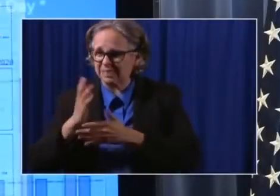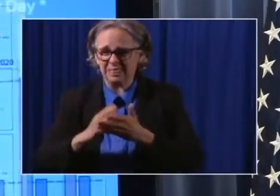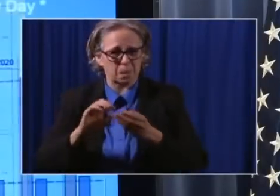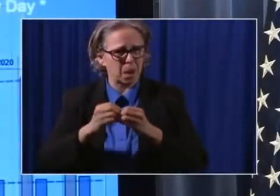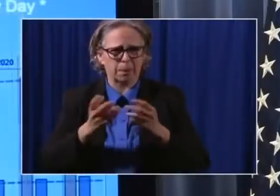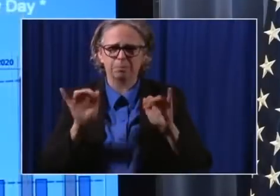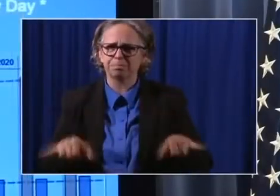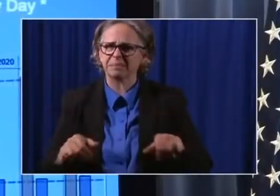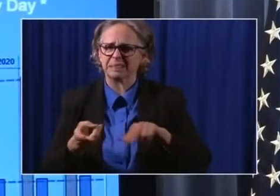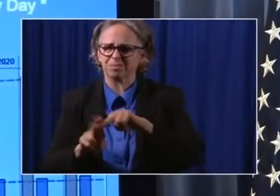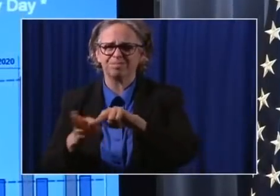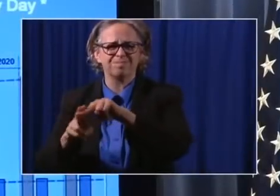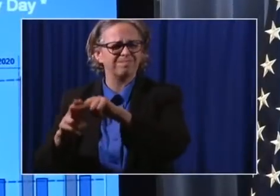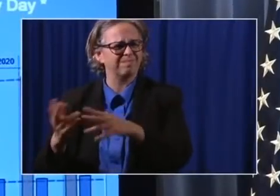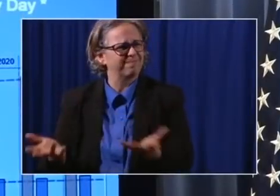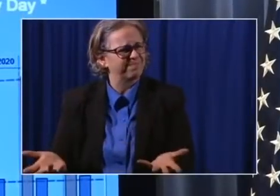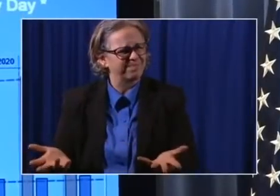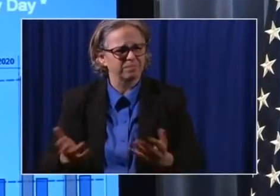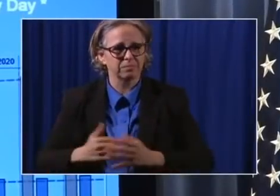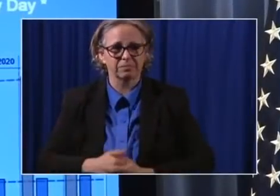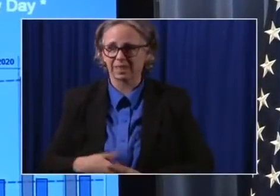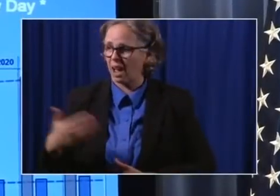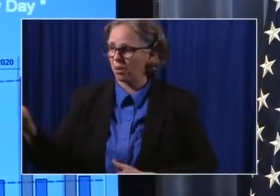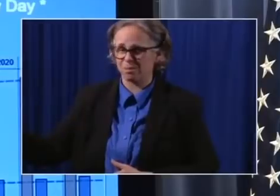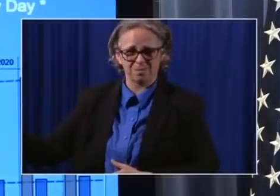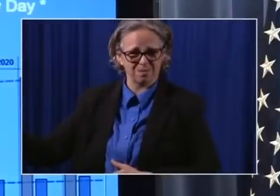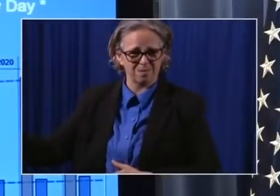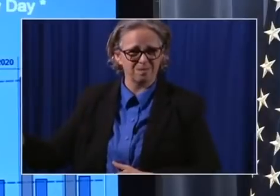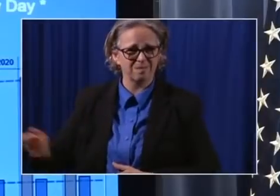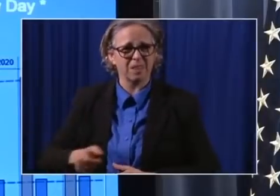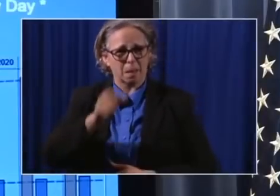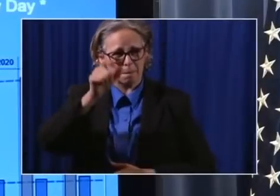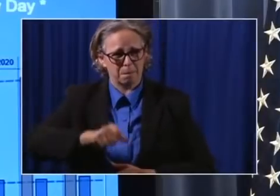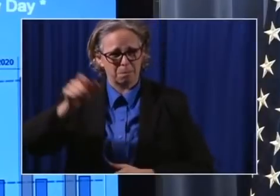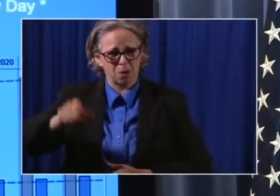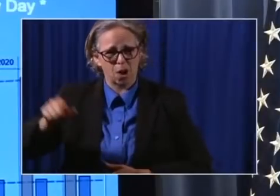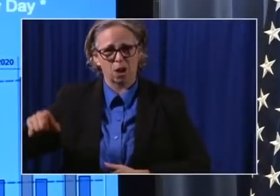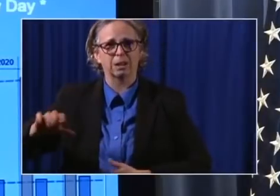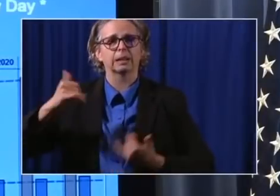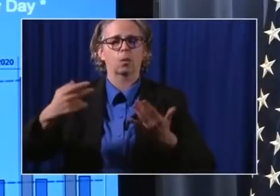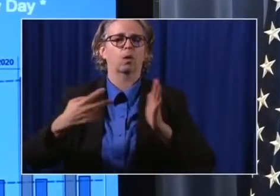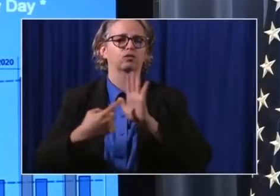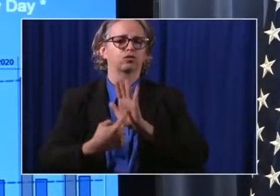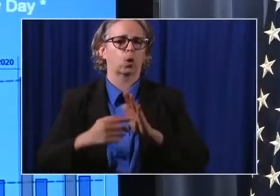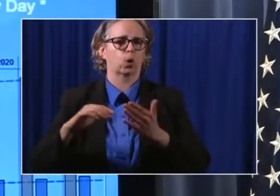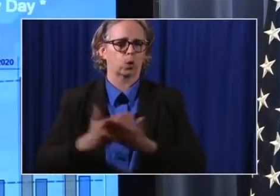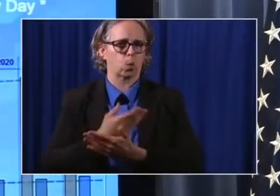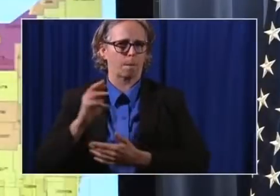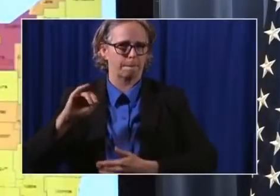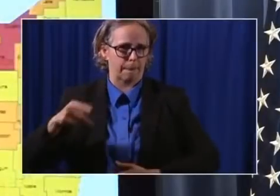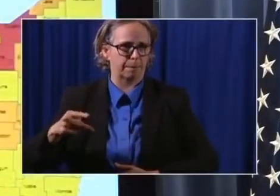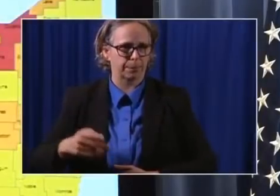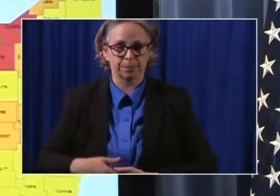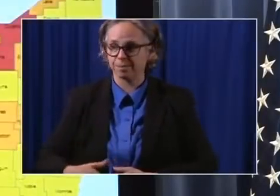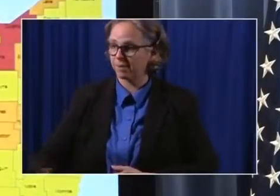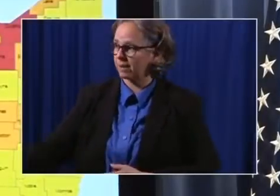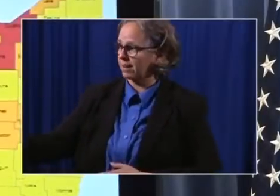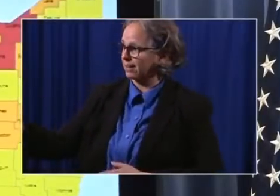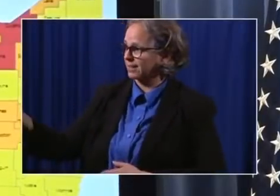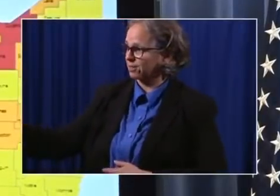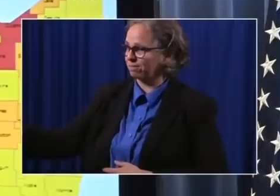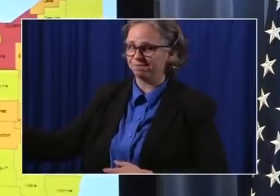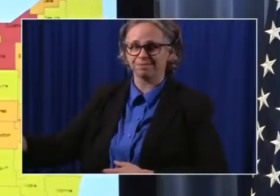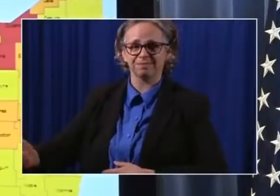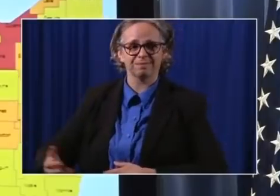Okay, let's go to the new map. Again, this is a compilation that was done by our